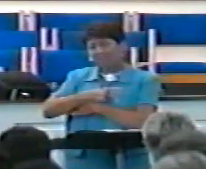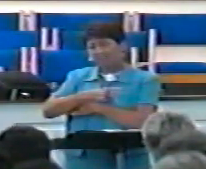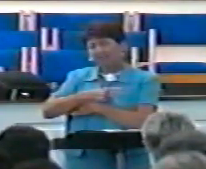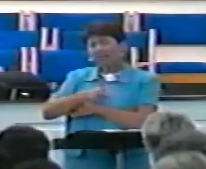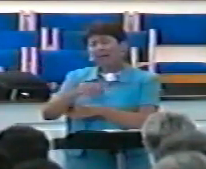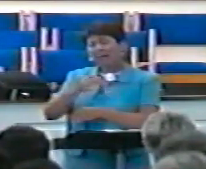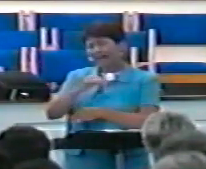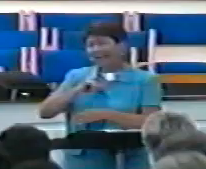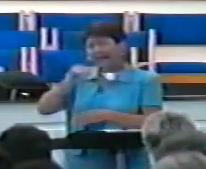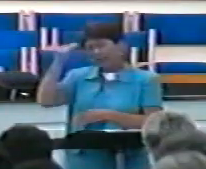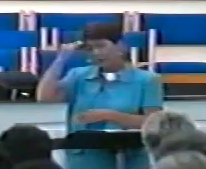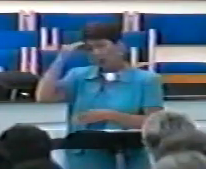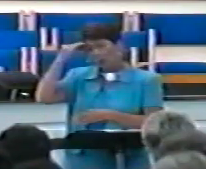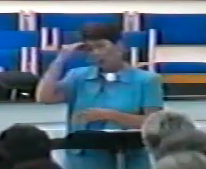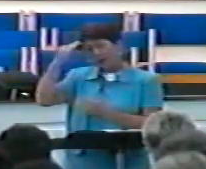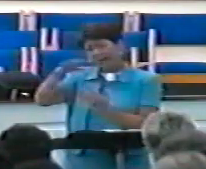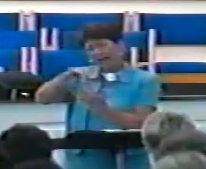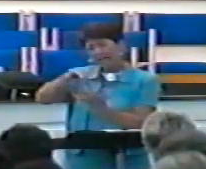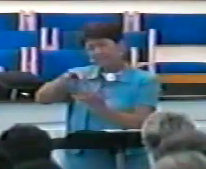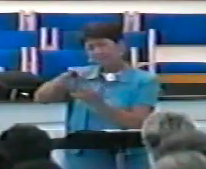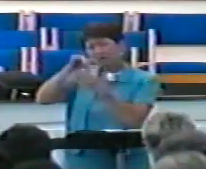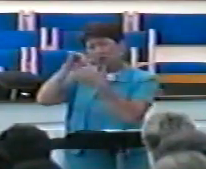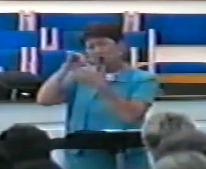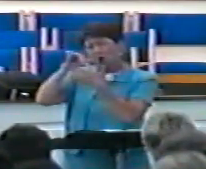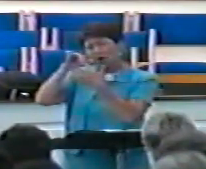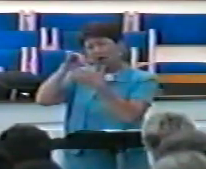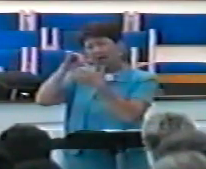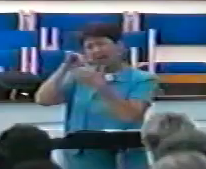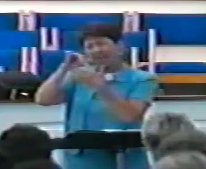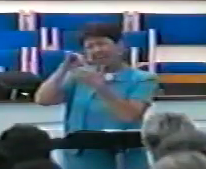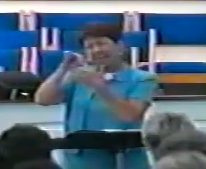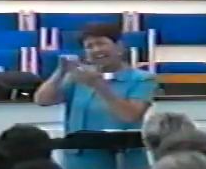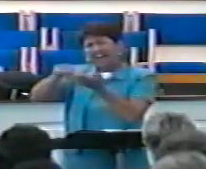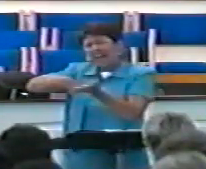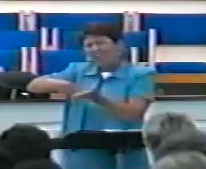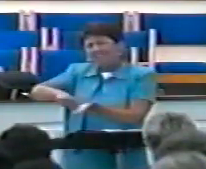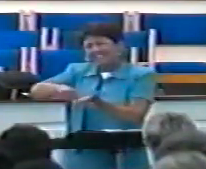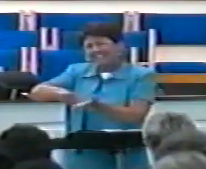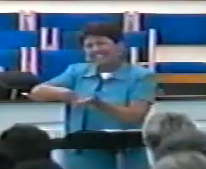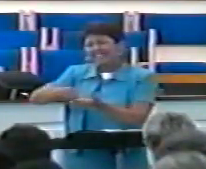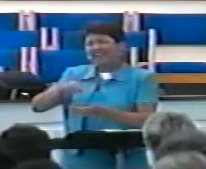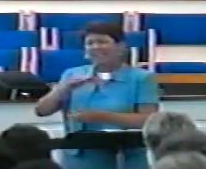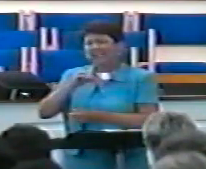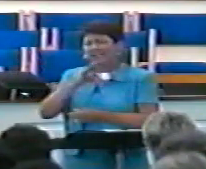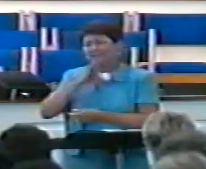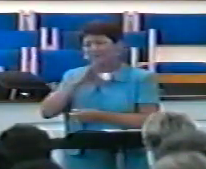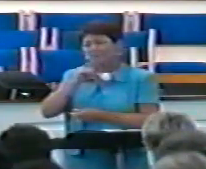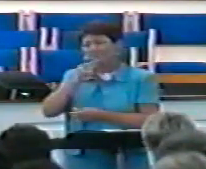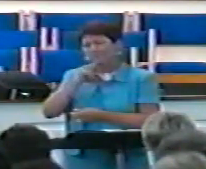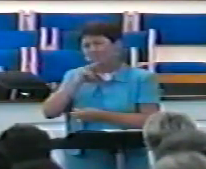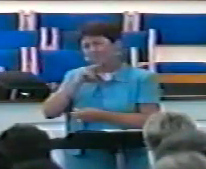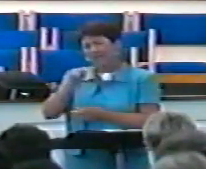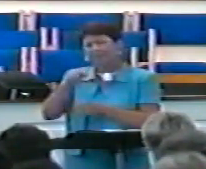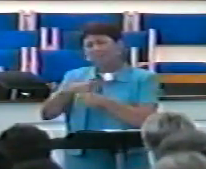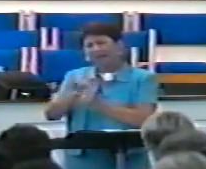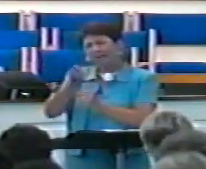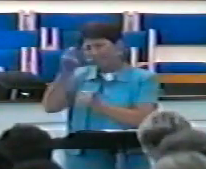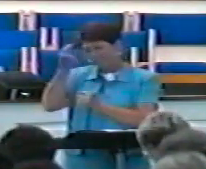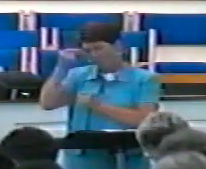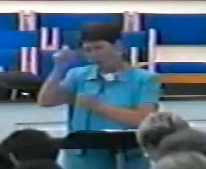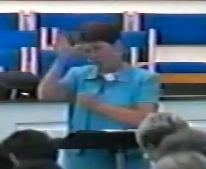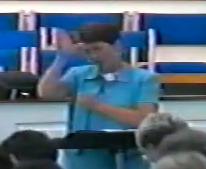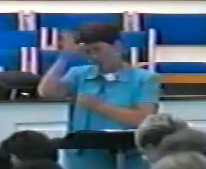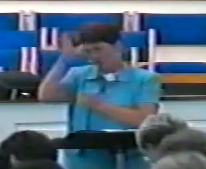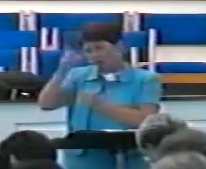and I know a special emphasis has been made for fathers. But Lord, I pray you'll take